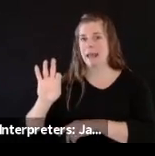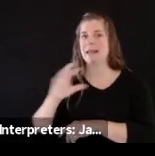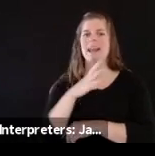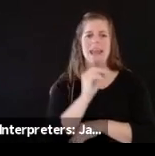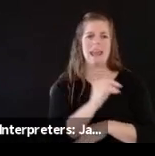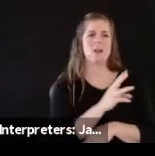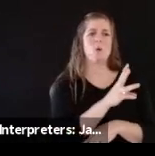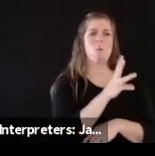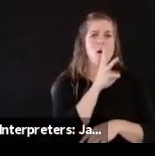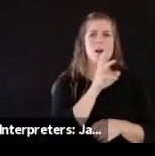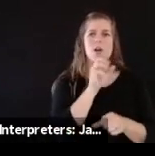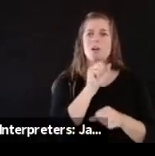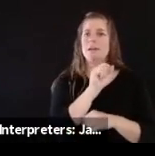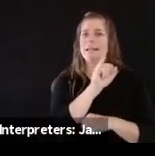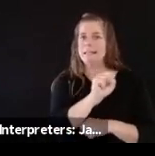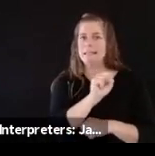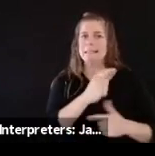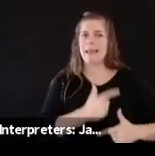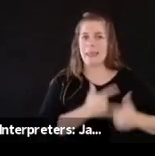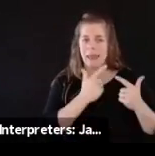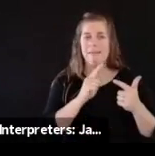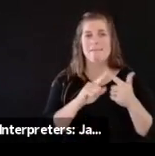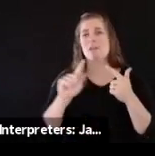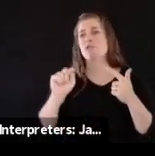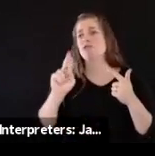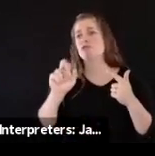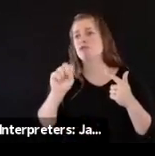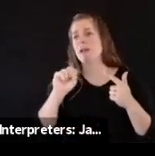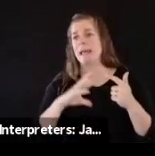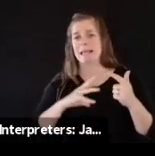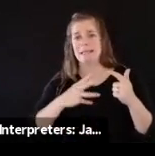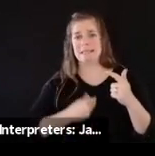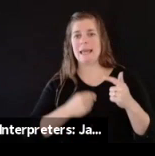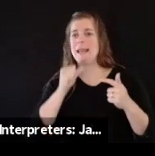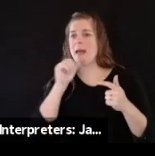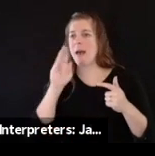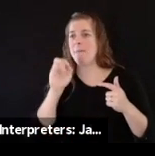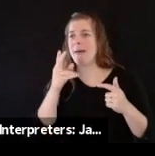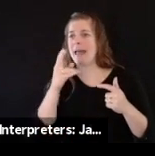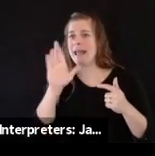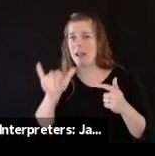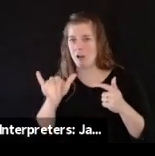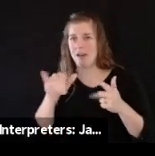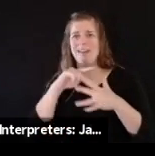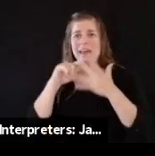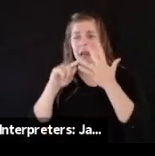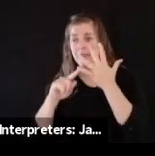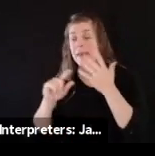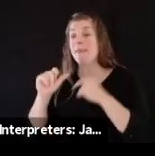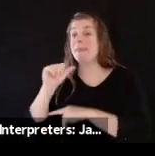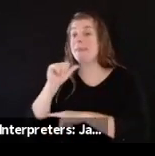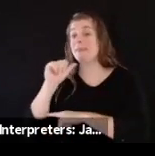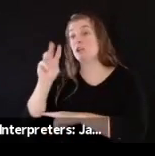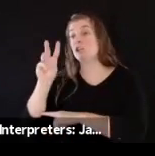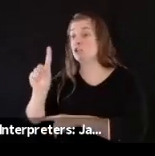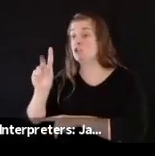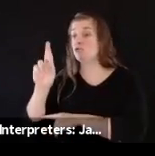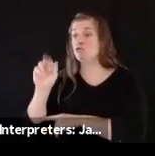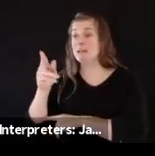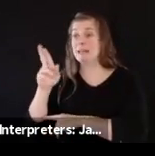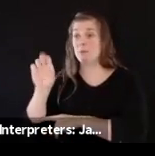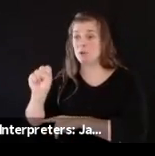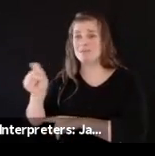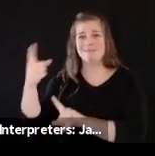Black Lives Matter, trans and non-binary activism, and the Dreamers have all contributed immensely to the prevention